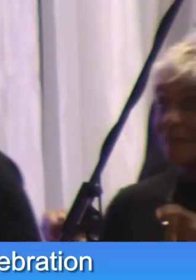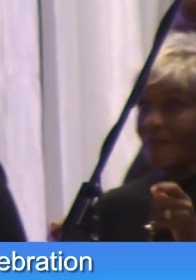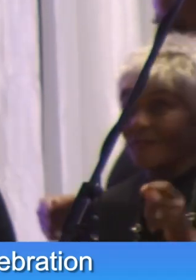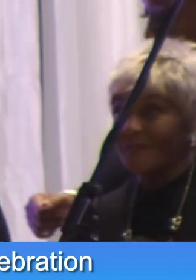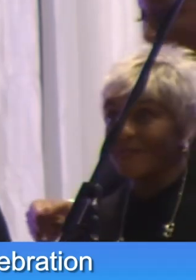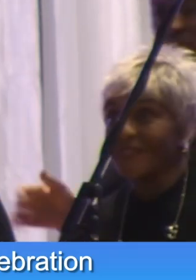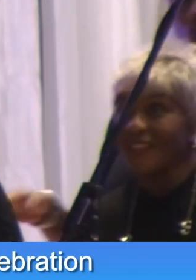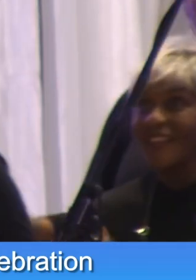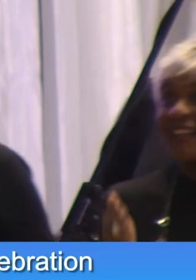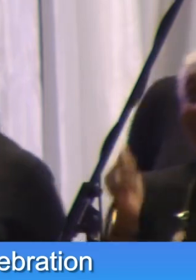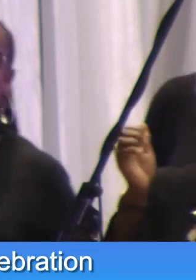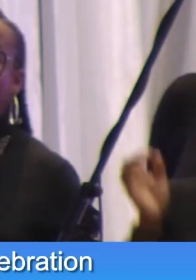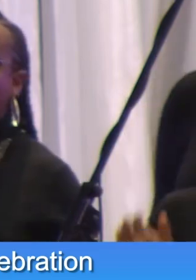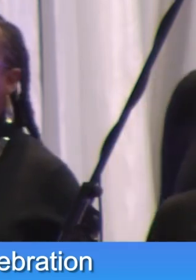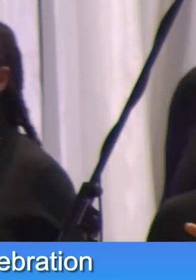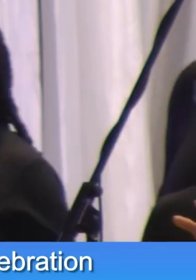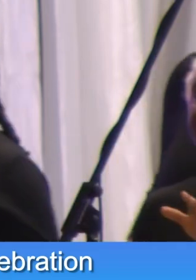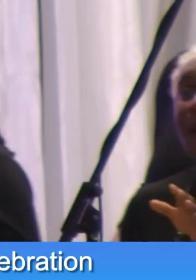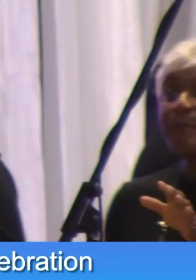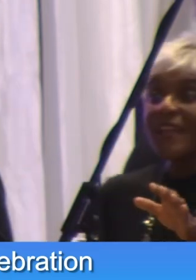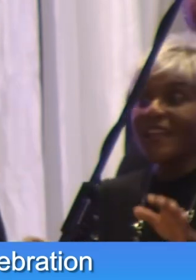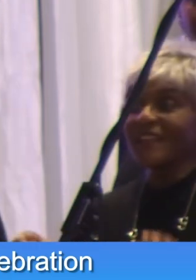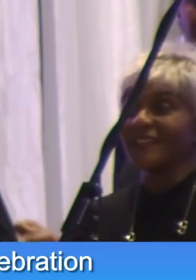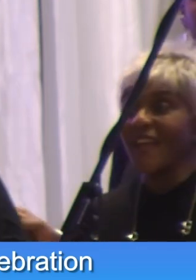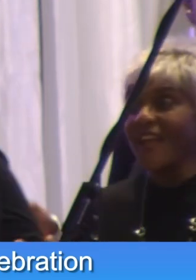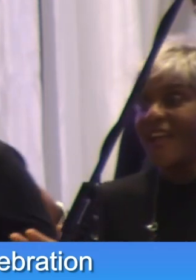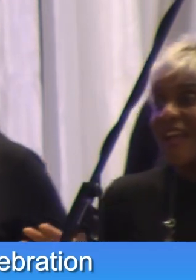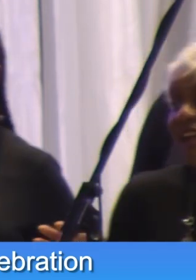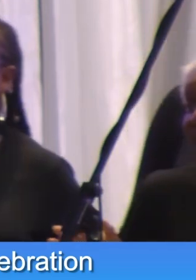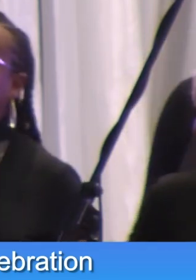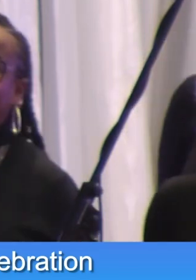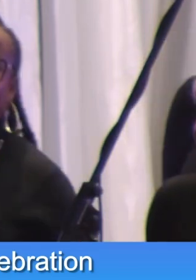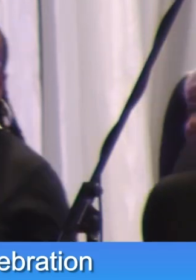Oh, happy day.